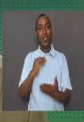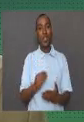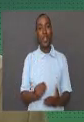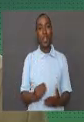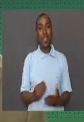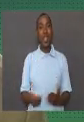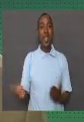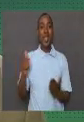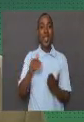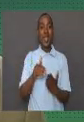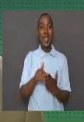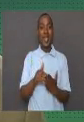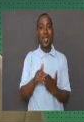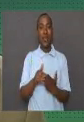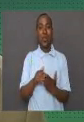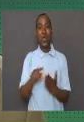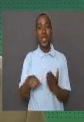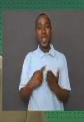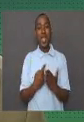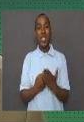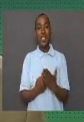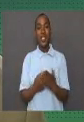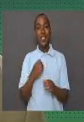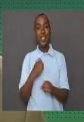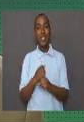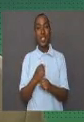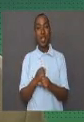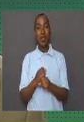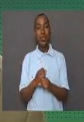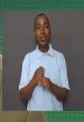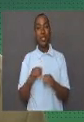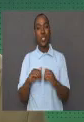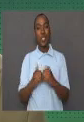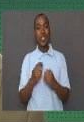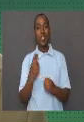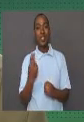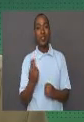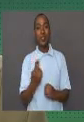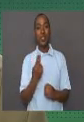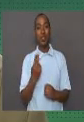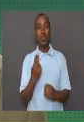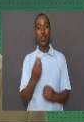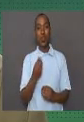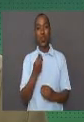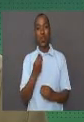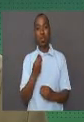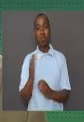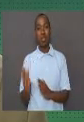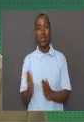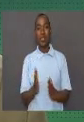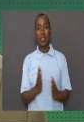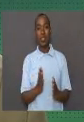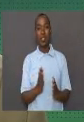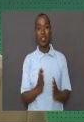We discussed how these applications have been used to make certain